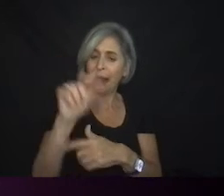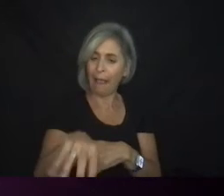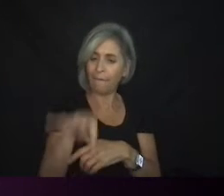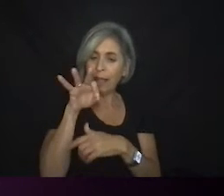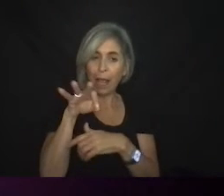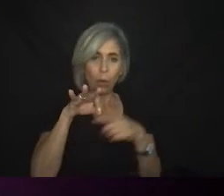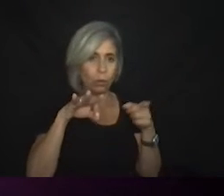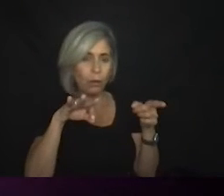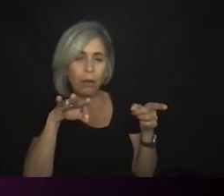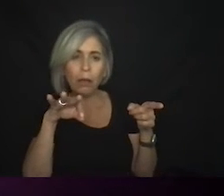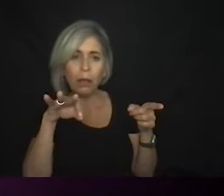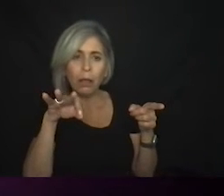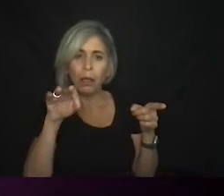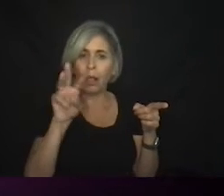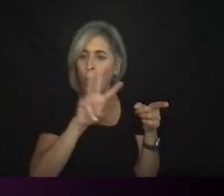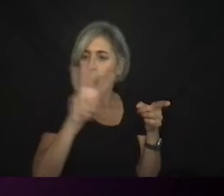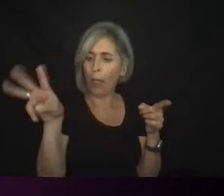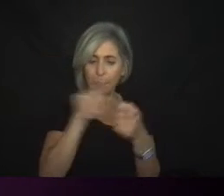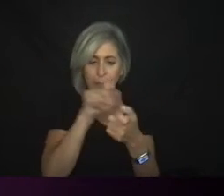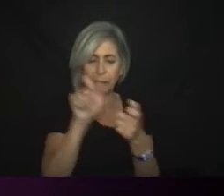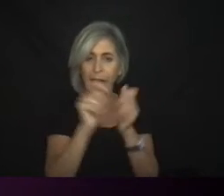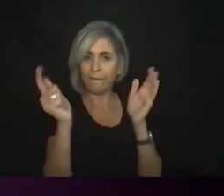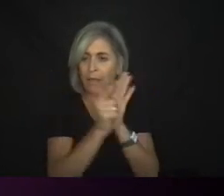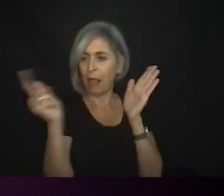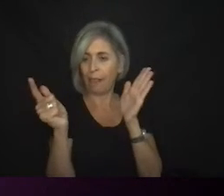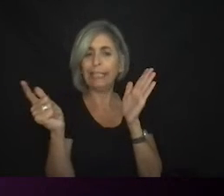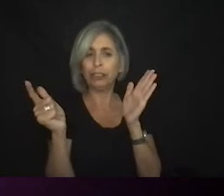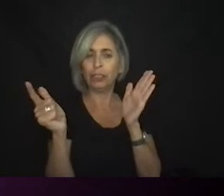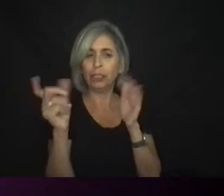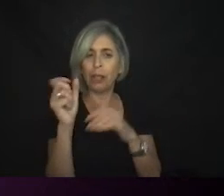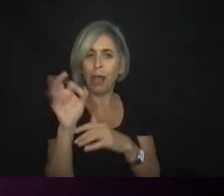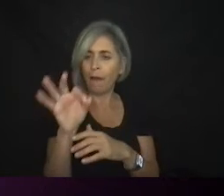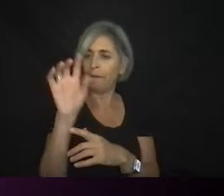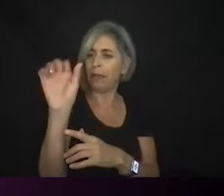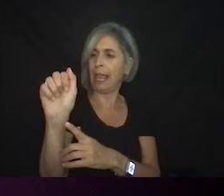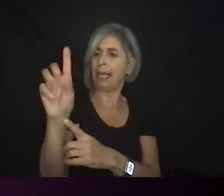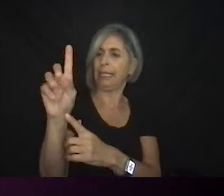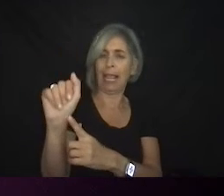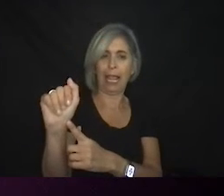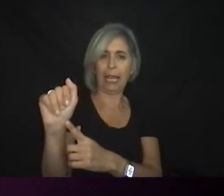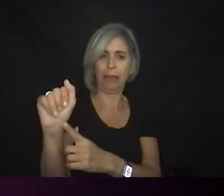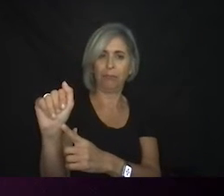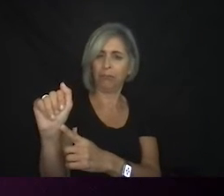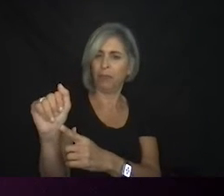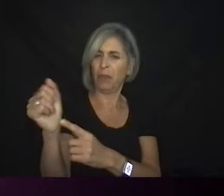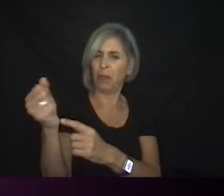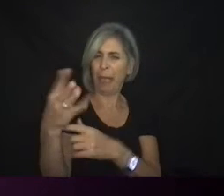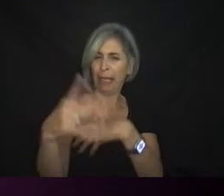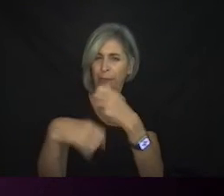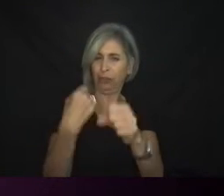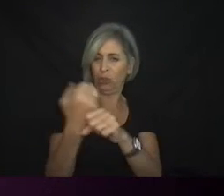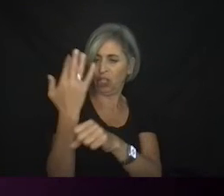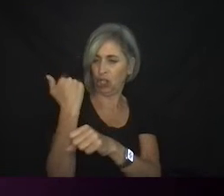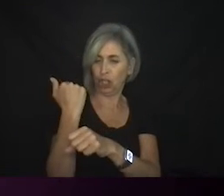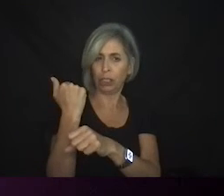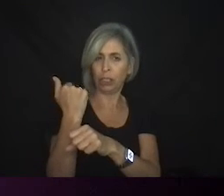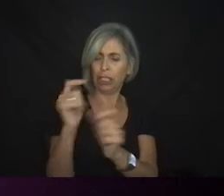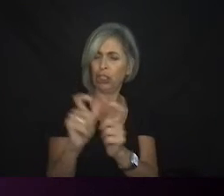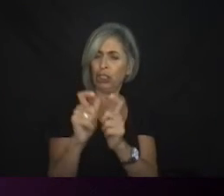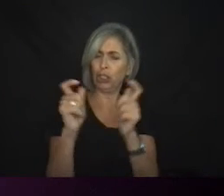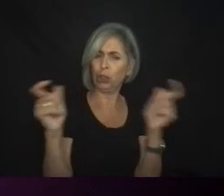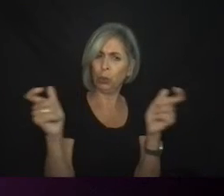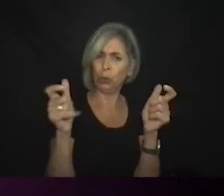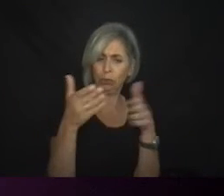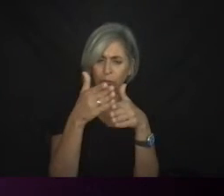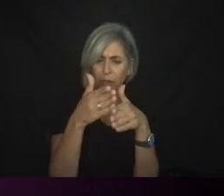find on web-specific violations of the ADA just in the last several years. So there's this huge spike